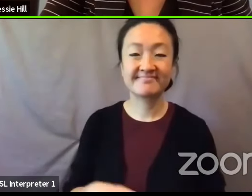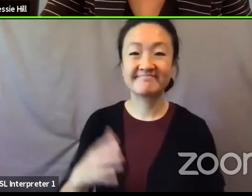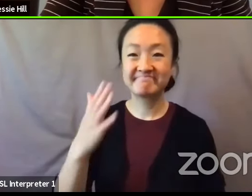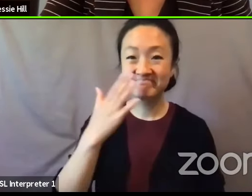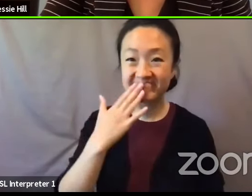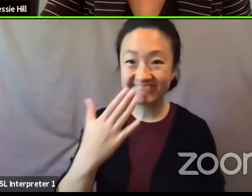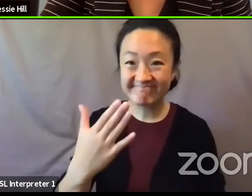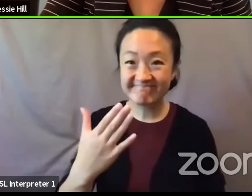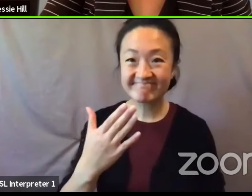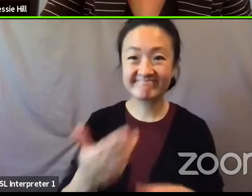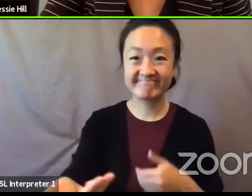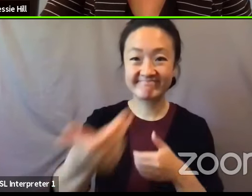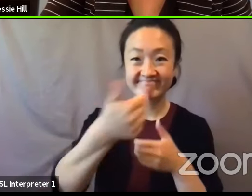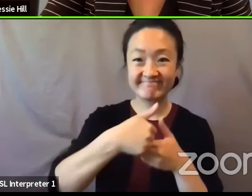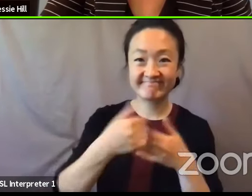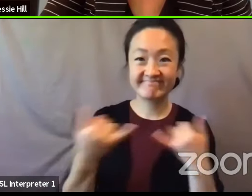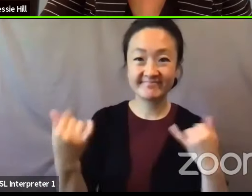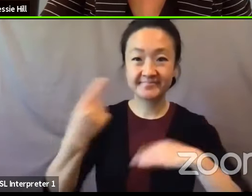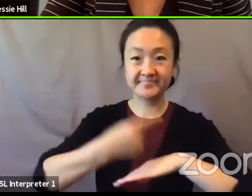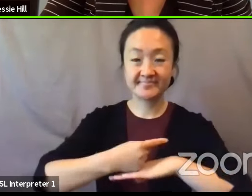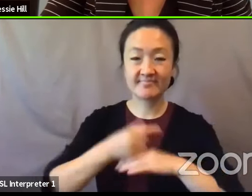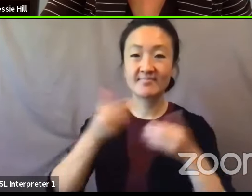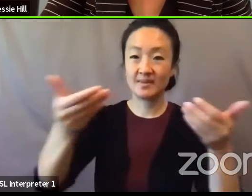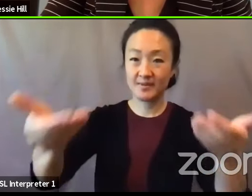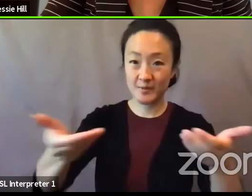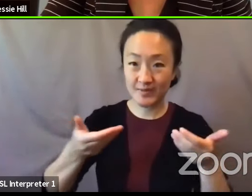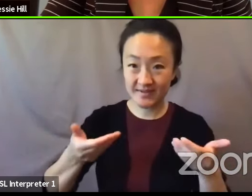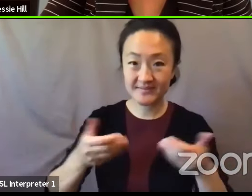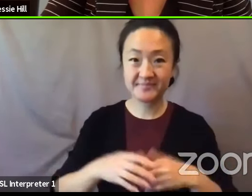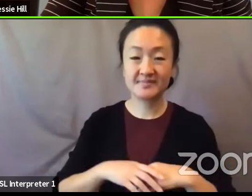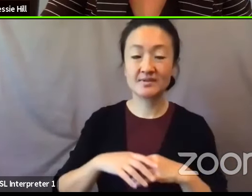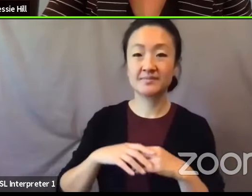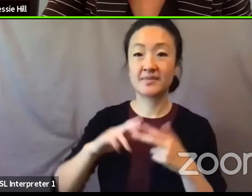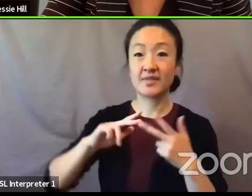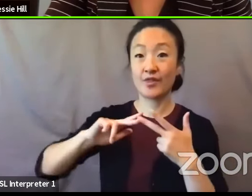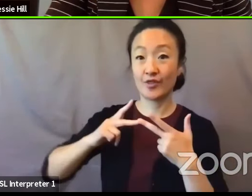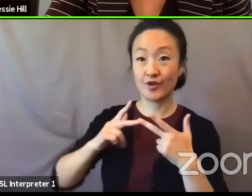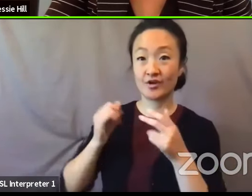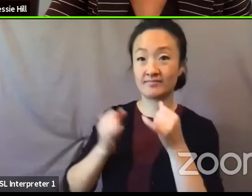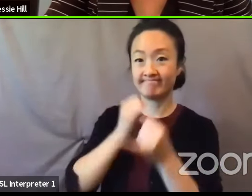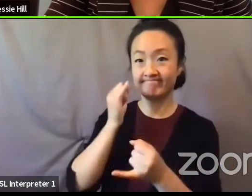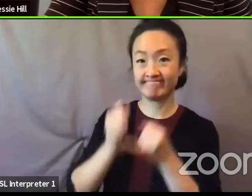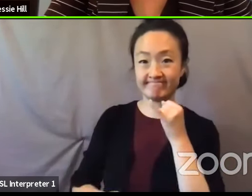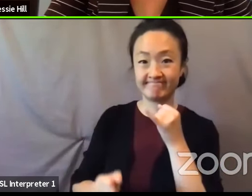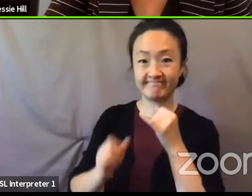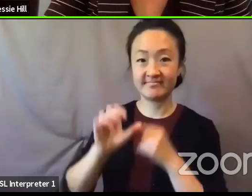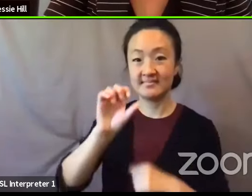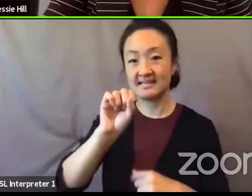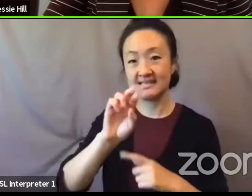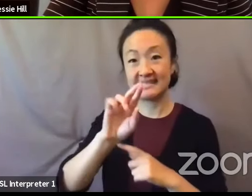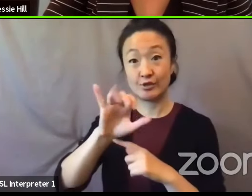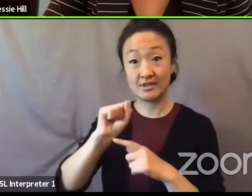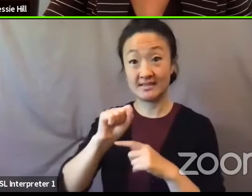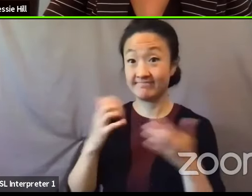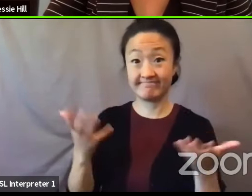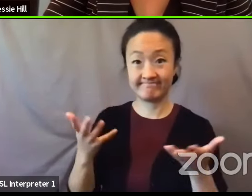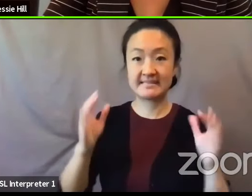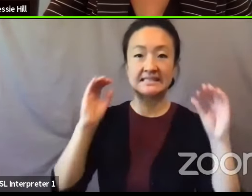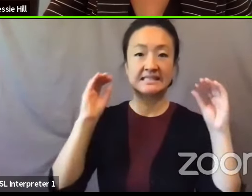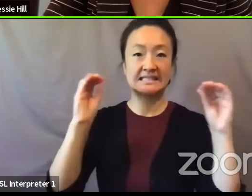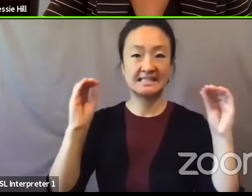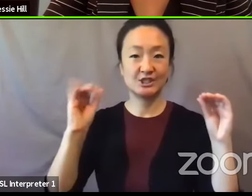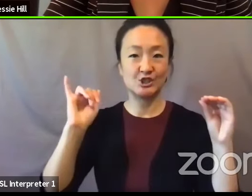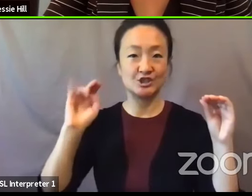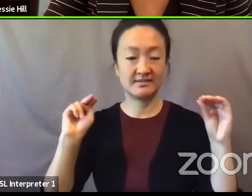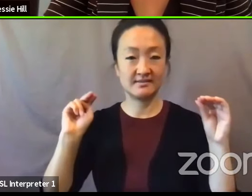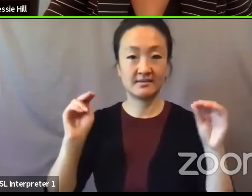you for being here today and welcome to the third and final in our series of teach-ins, co-sponsored by